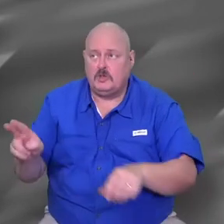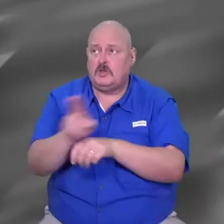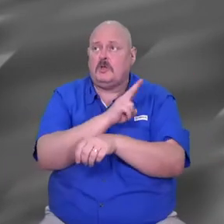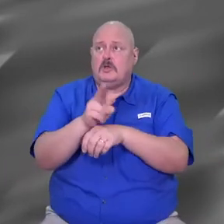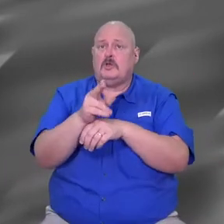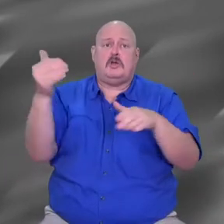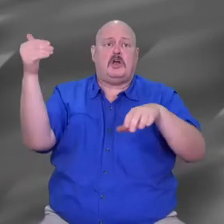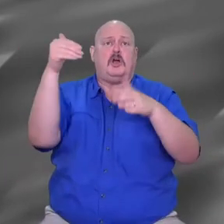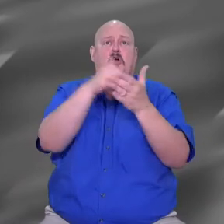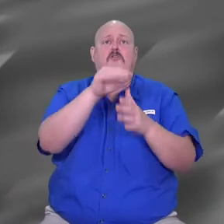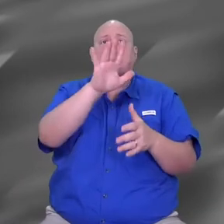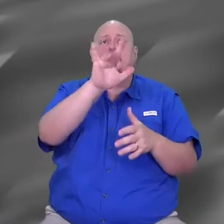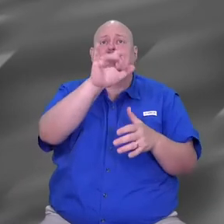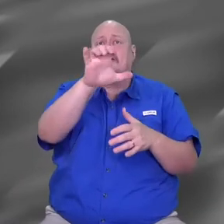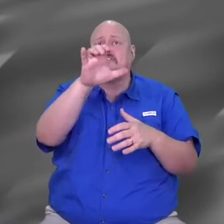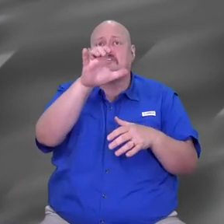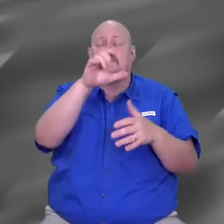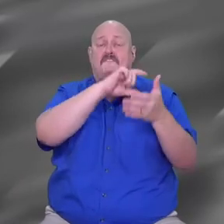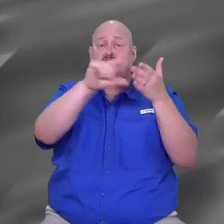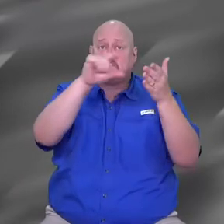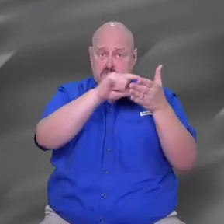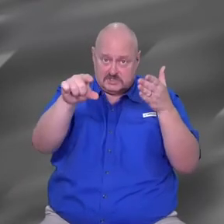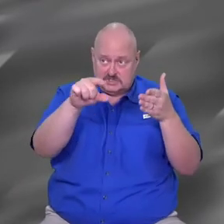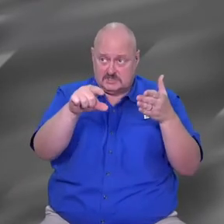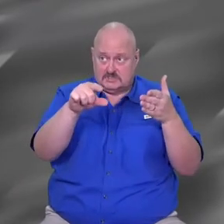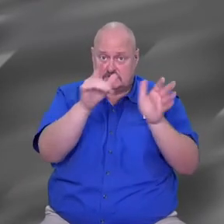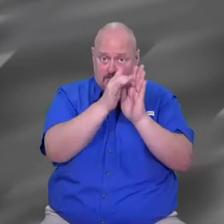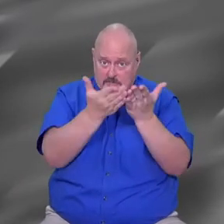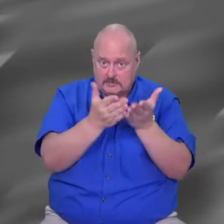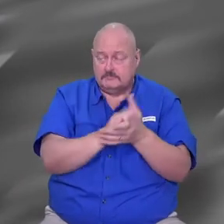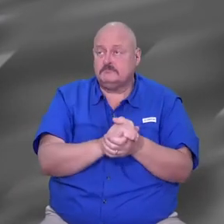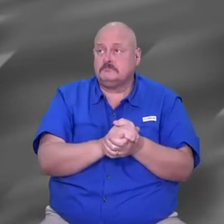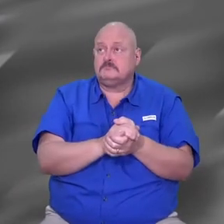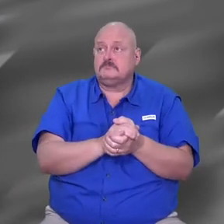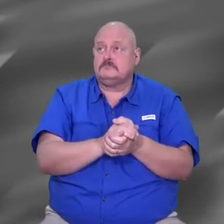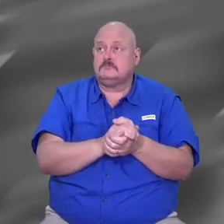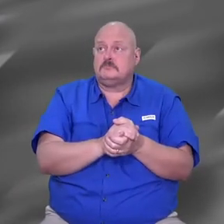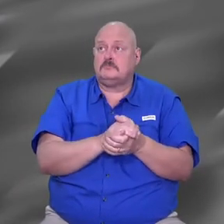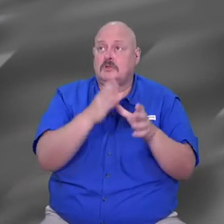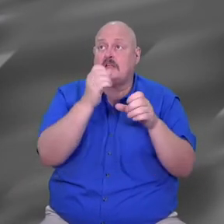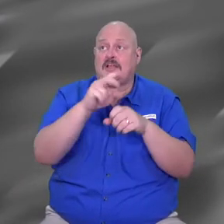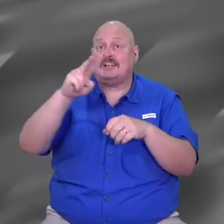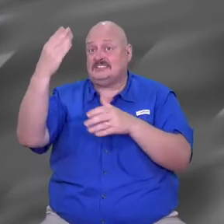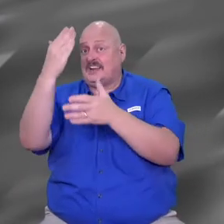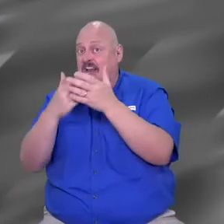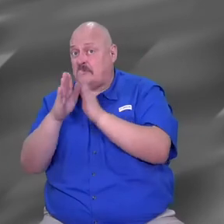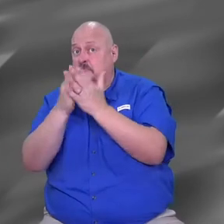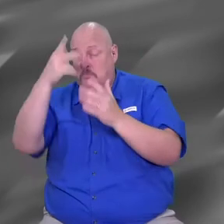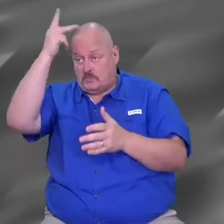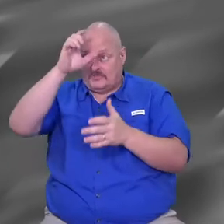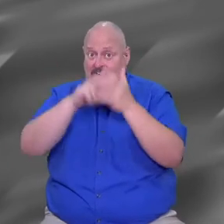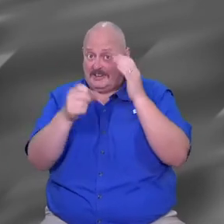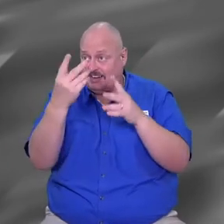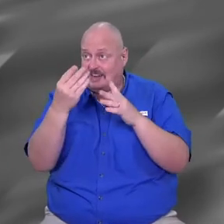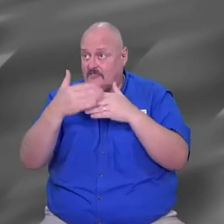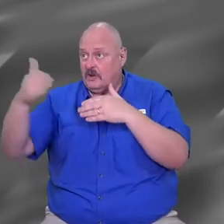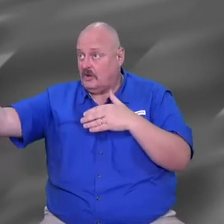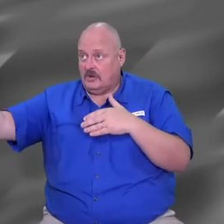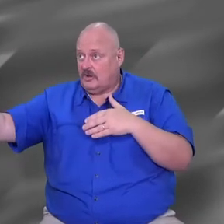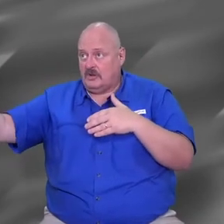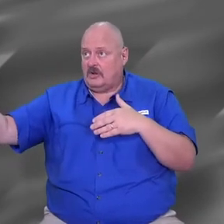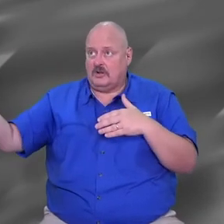over 2,500 verses in the Bible. Now, when you get to the second half of the book of Proverbs, chapter 11 on,